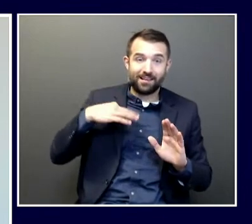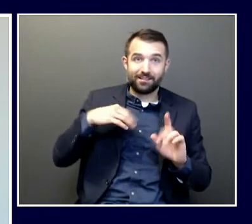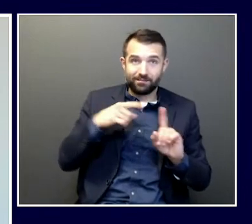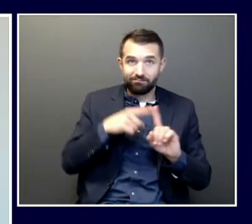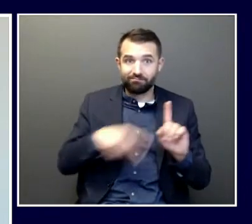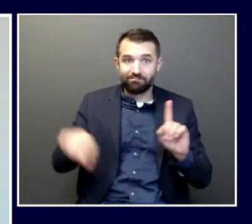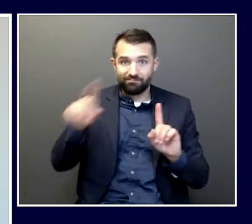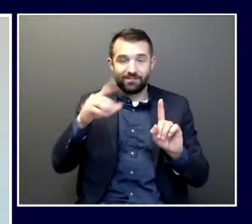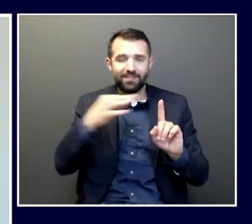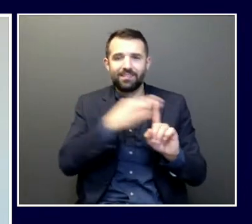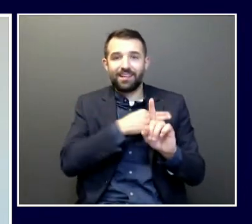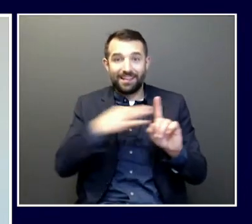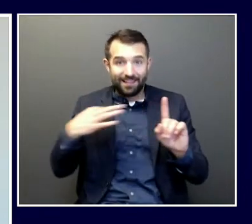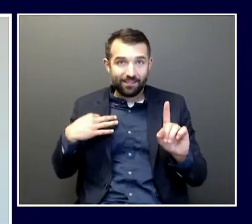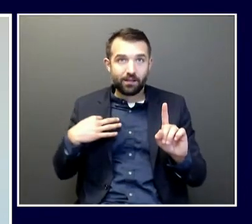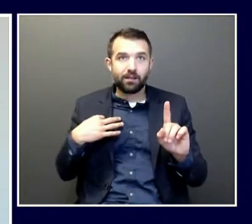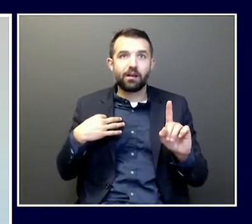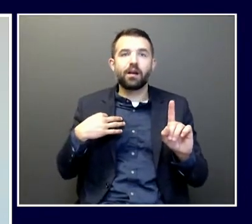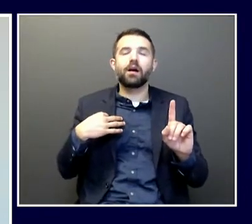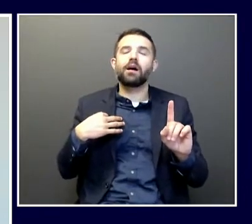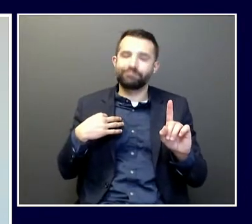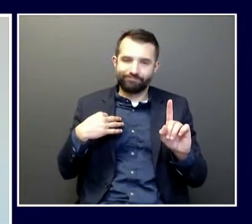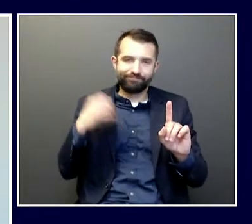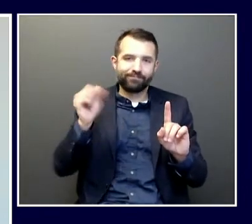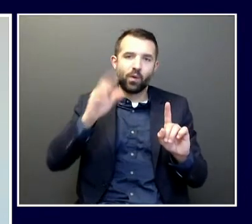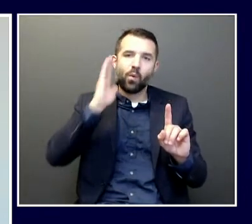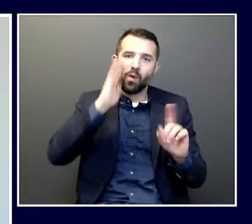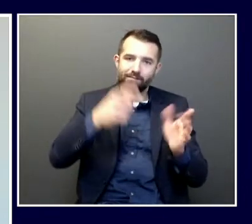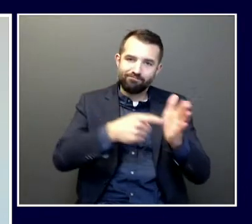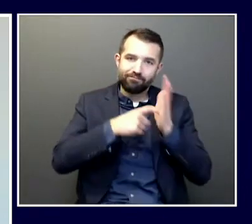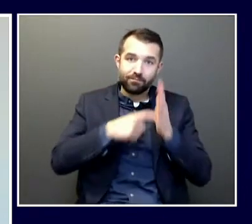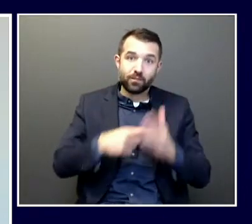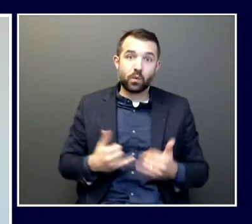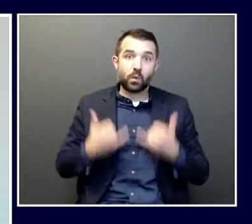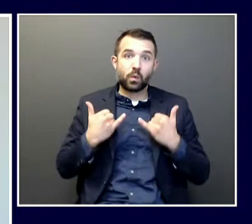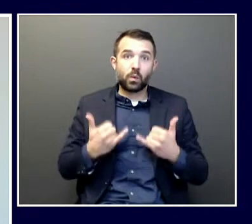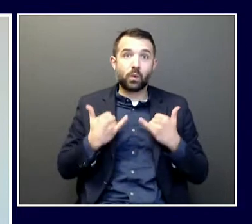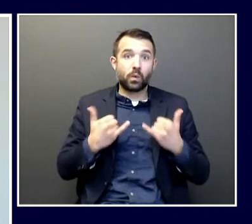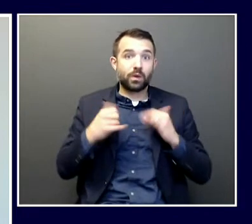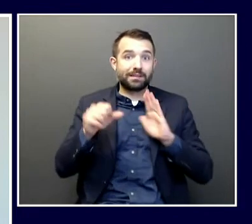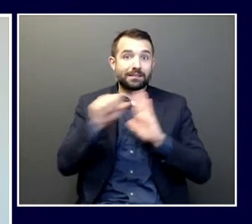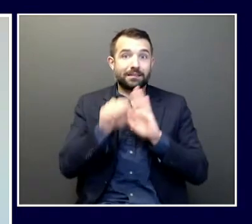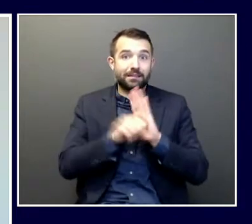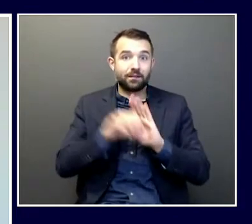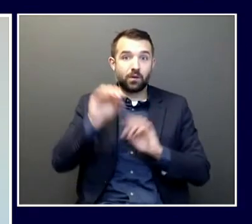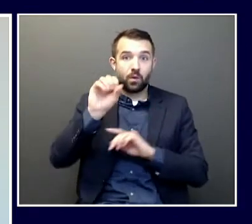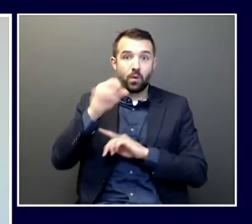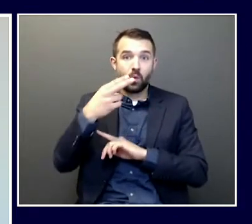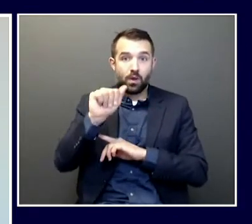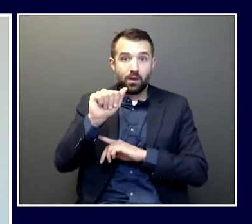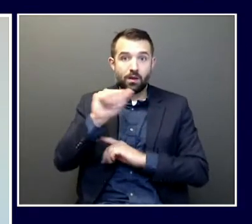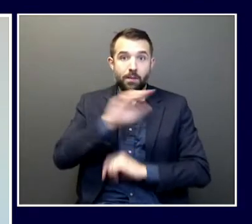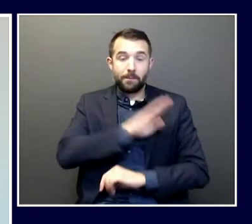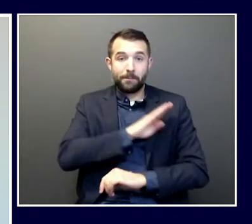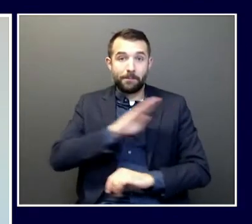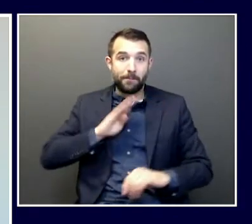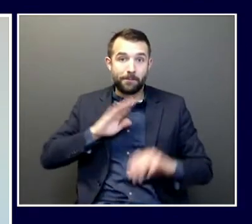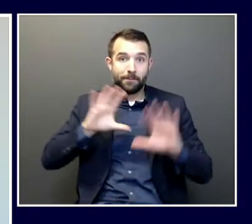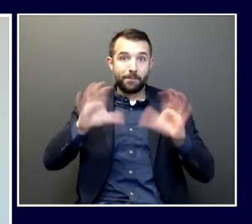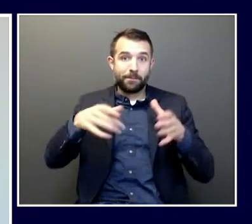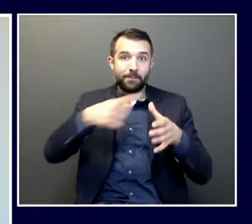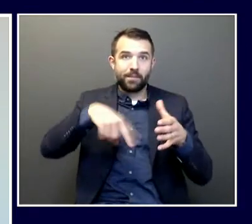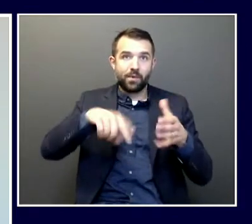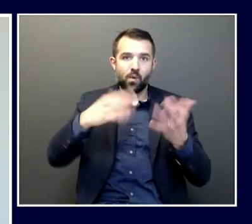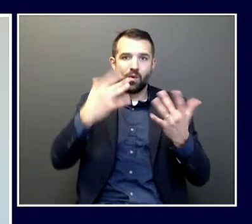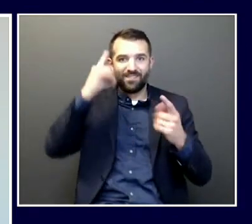adopt the U.S. Department of Labor rule, it would apply to the state of Maine, but that is to be determined based on the outcome